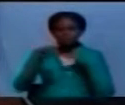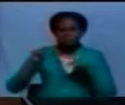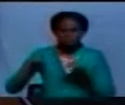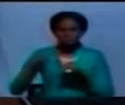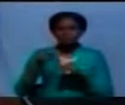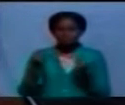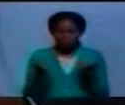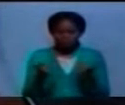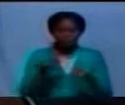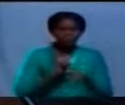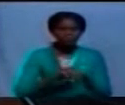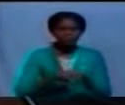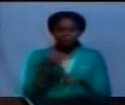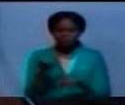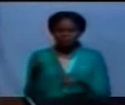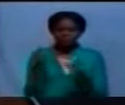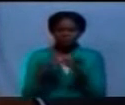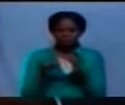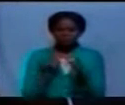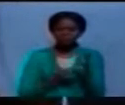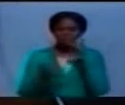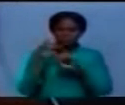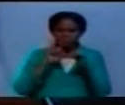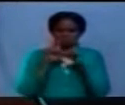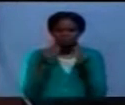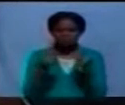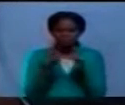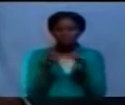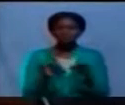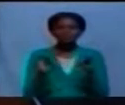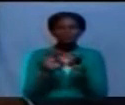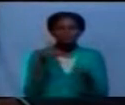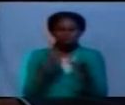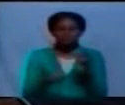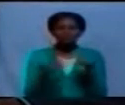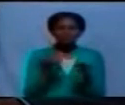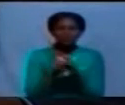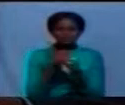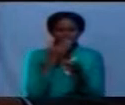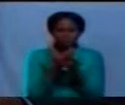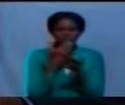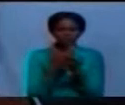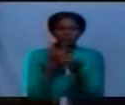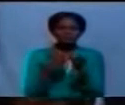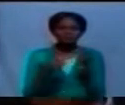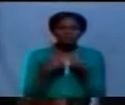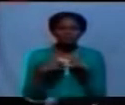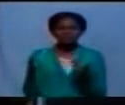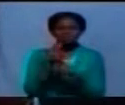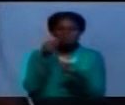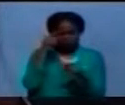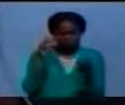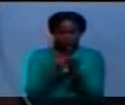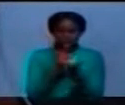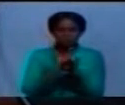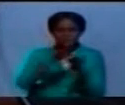times. And I think the issues we're discussing here are now part of the new curriculum. So that's quite a positive step that has been achieved. So for the early learners